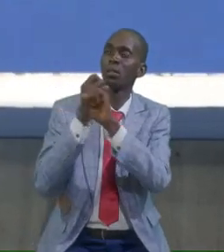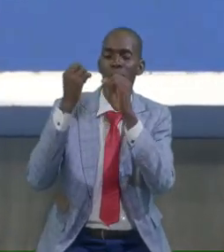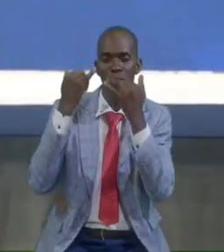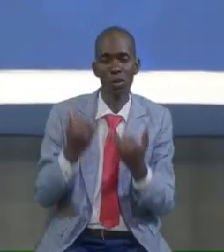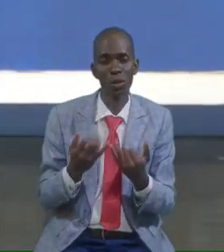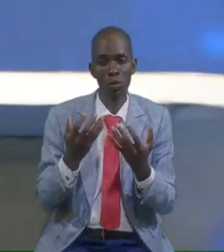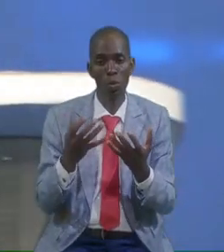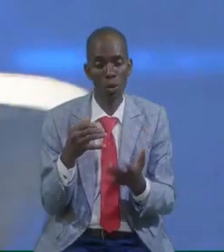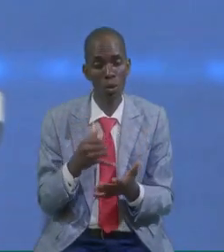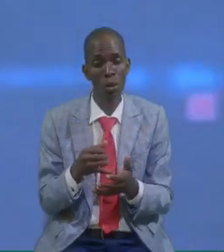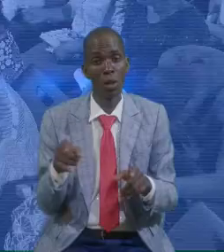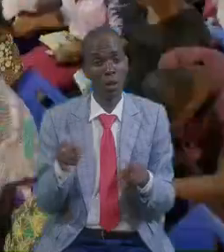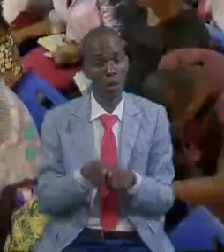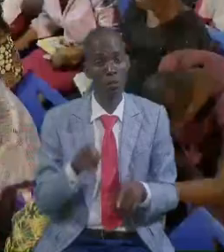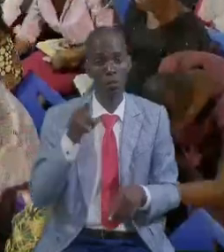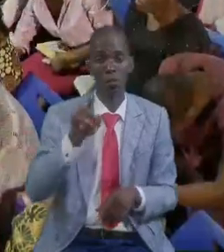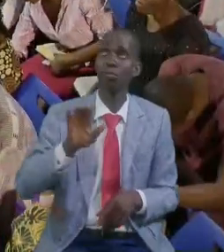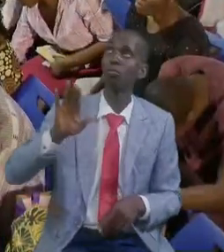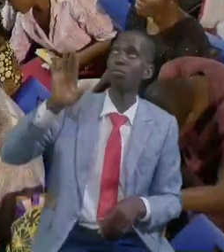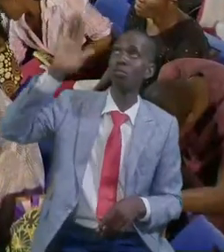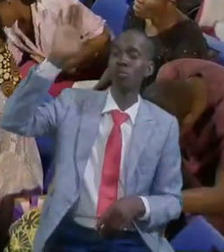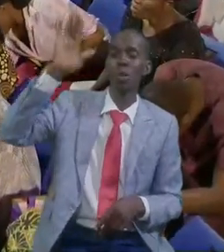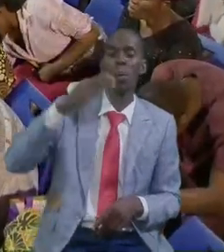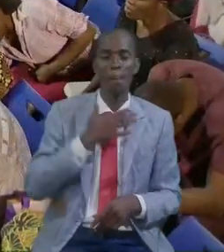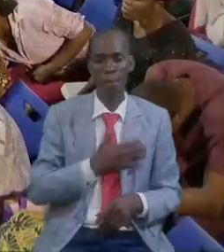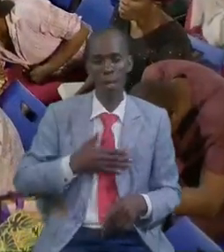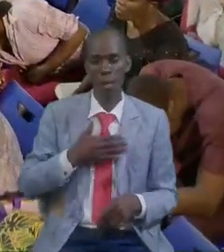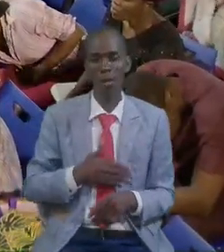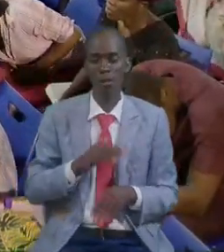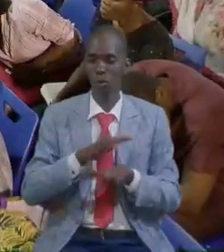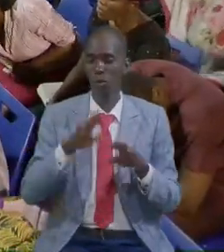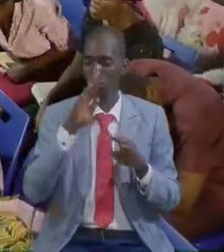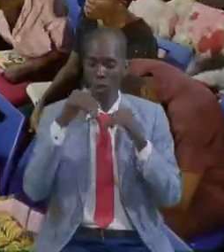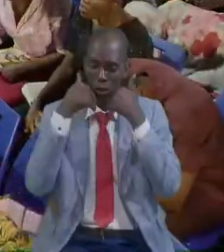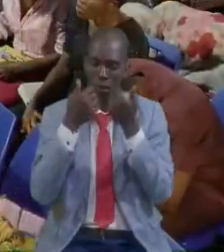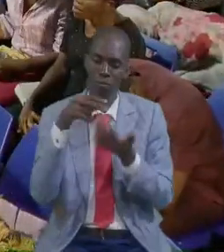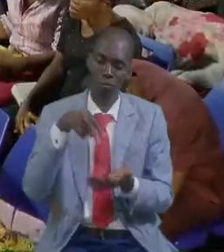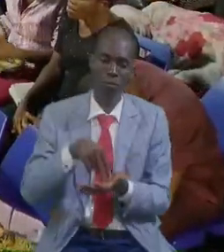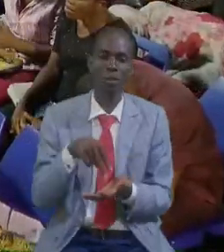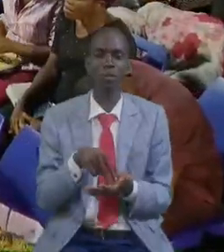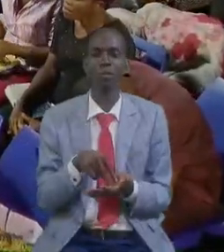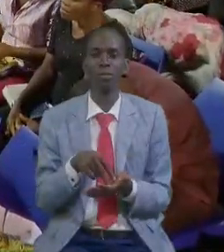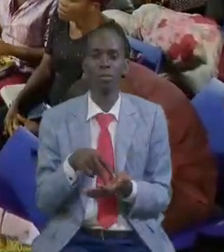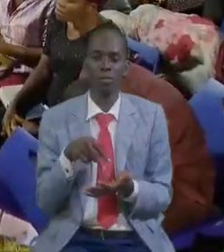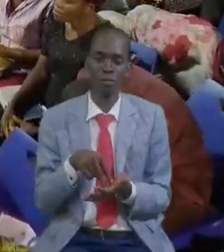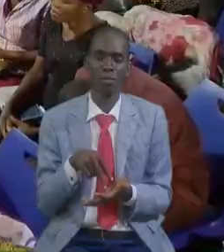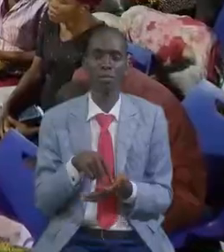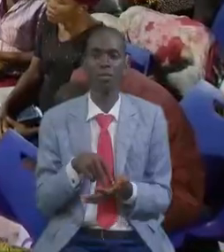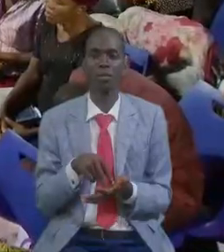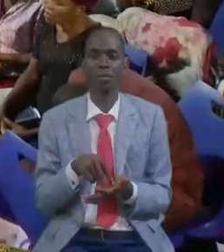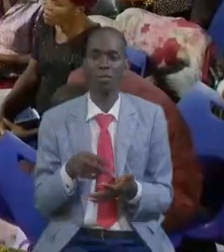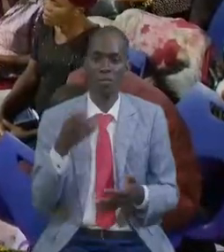As we are raising up your hand, please stand up. Amen. Amen. Over there, over